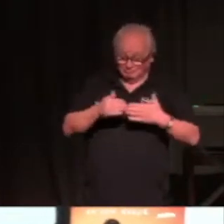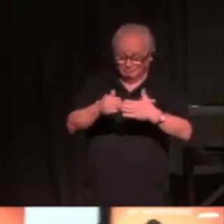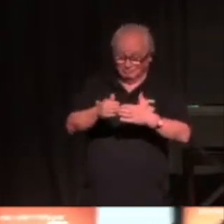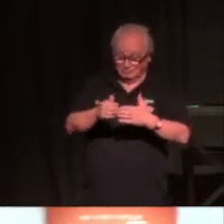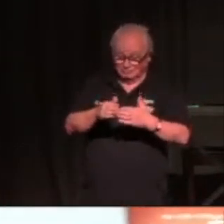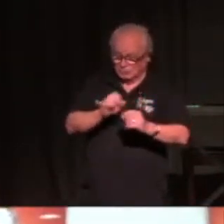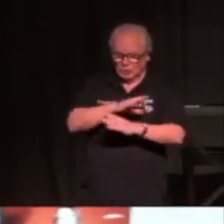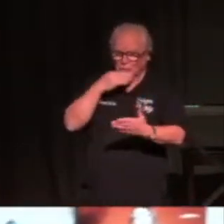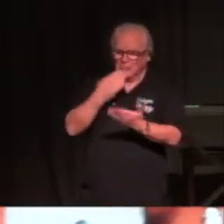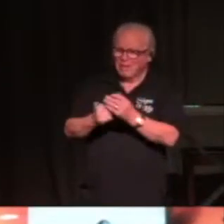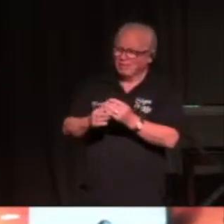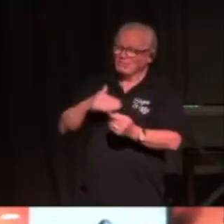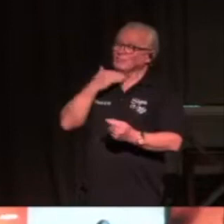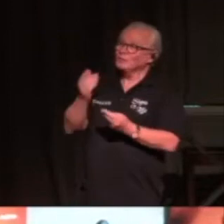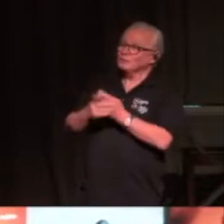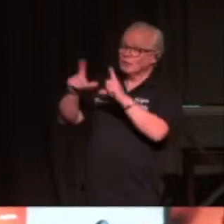servant.